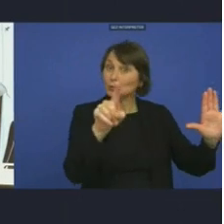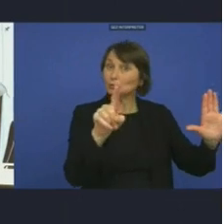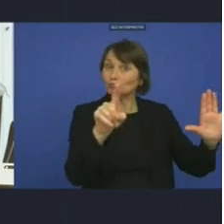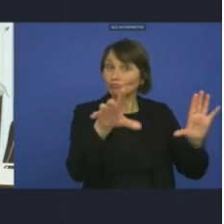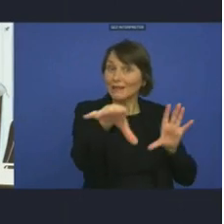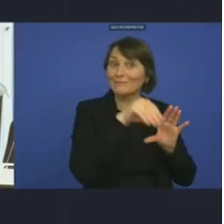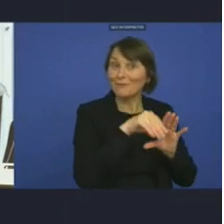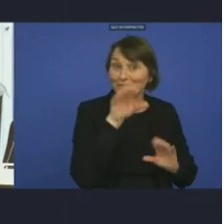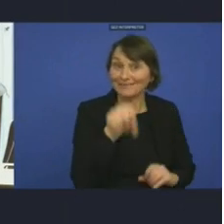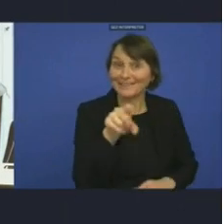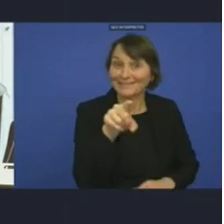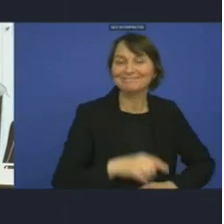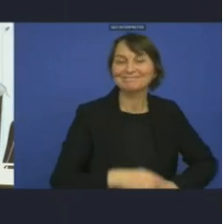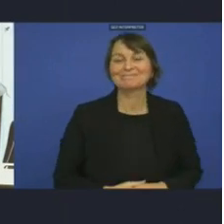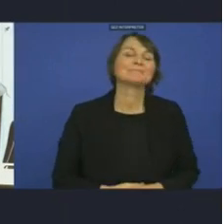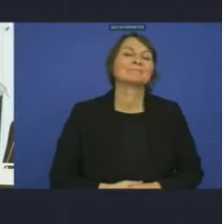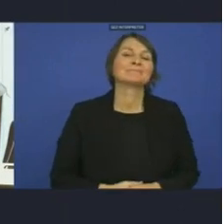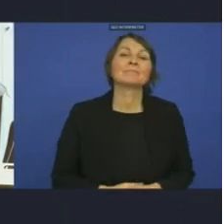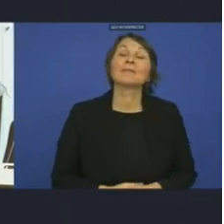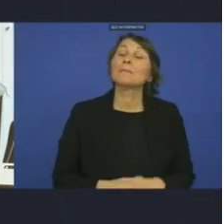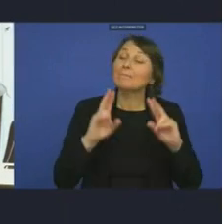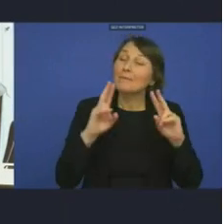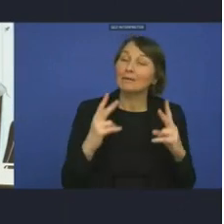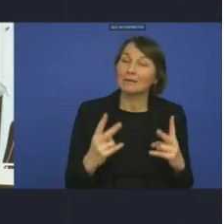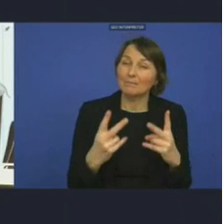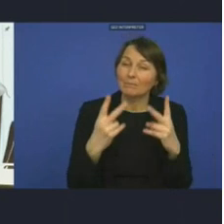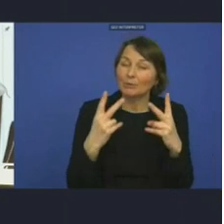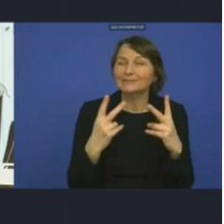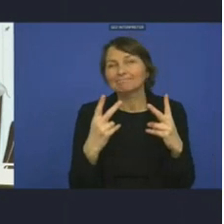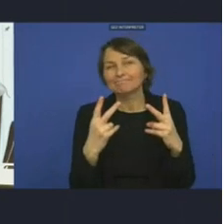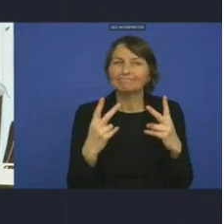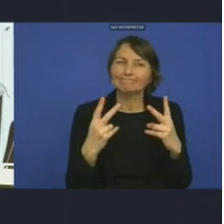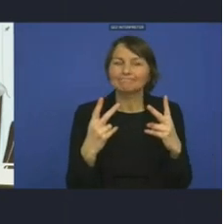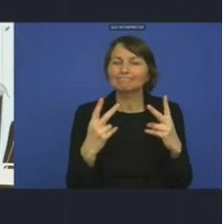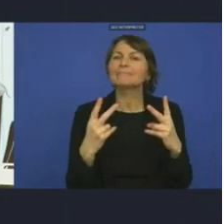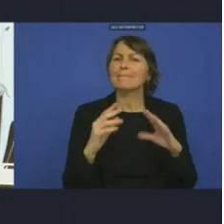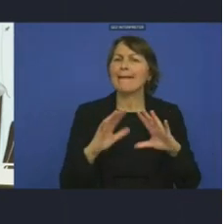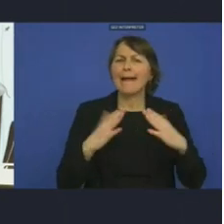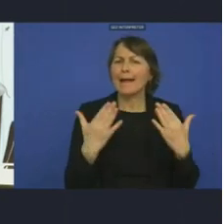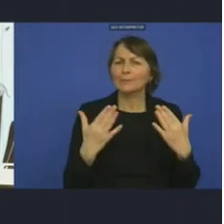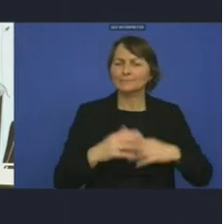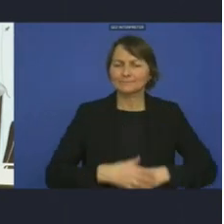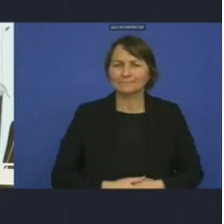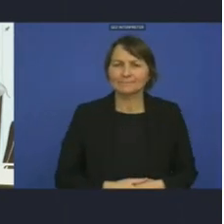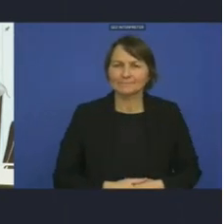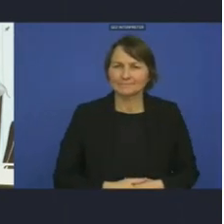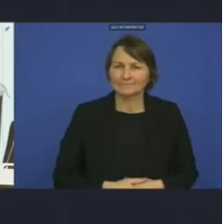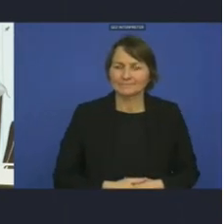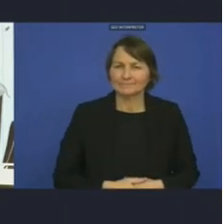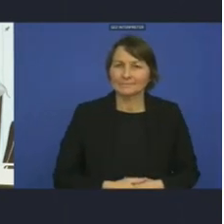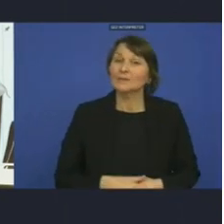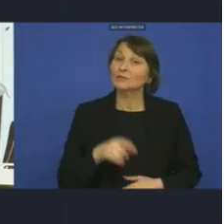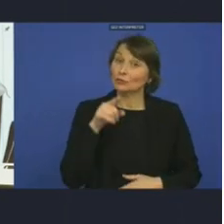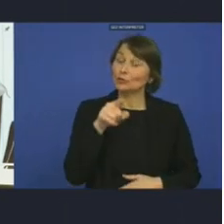it is important to note that there is no hierarchy of scale. You can have your pledge sent